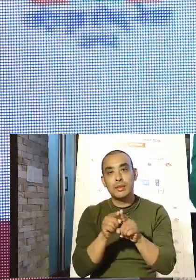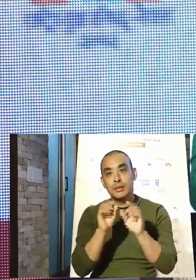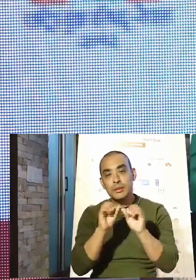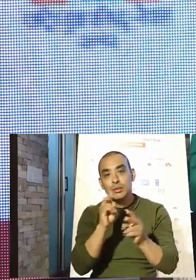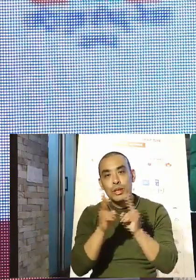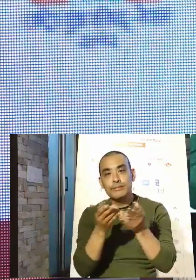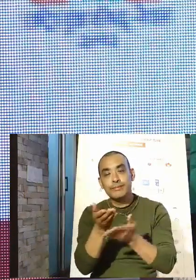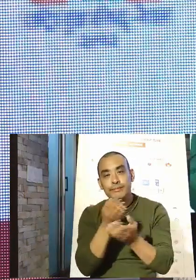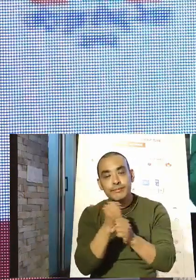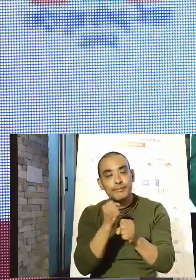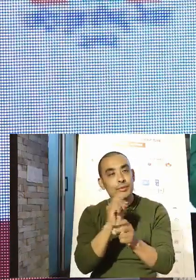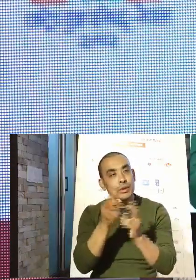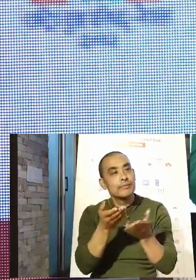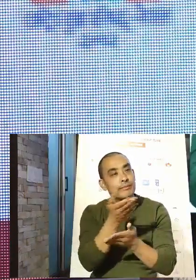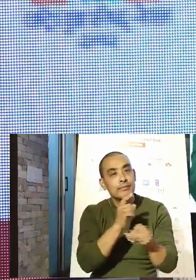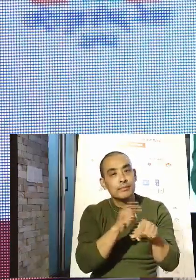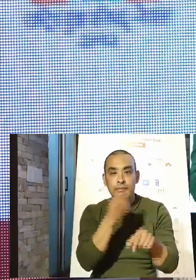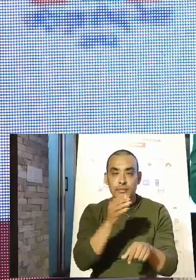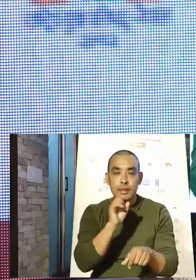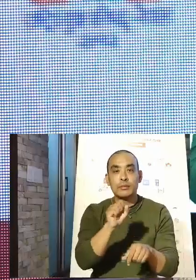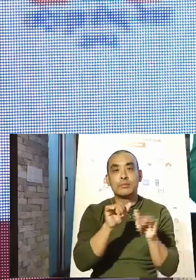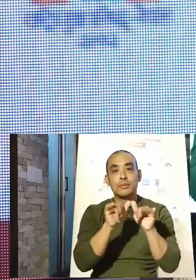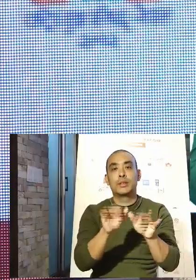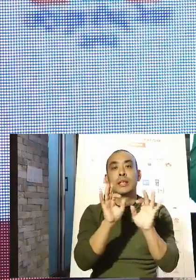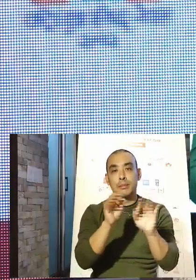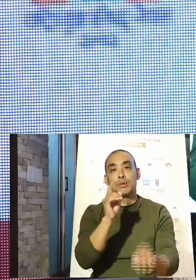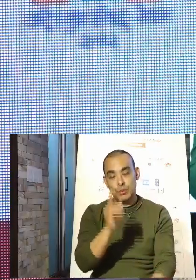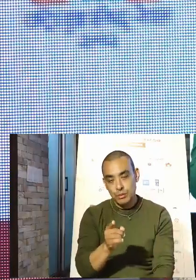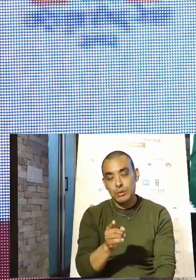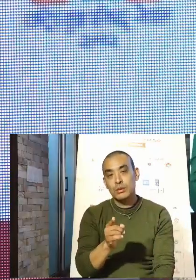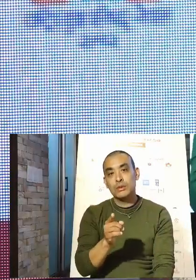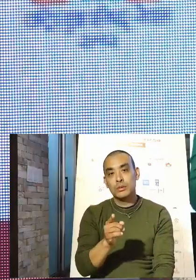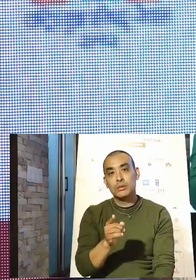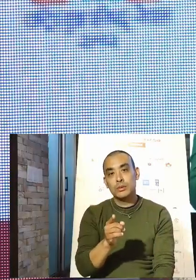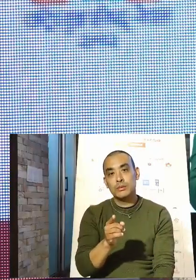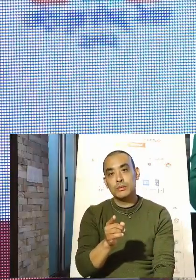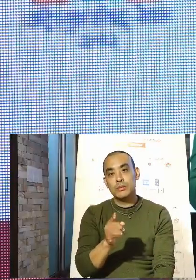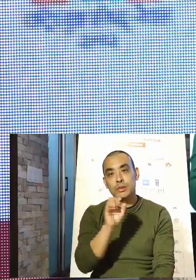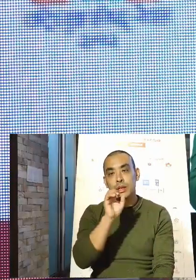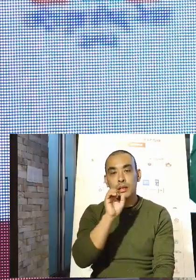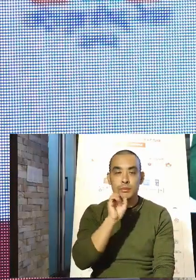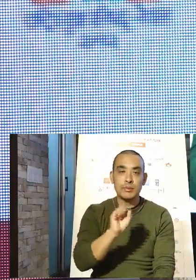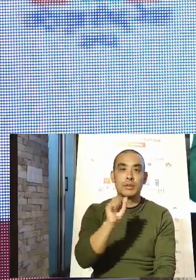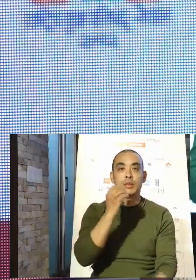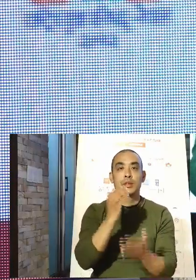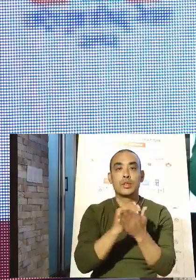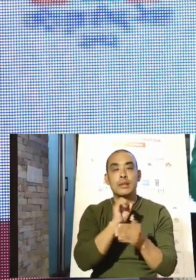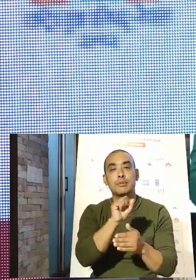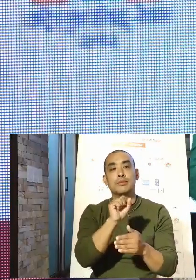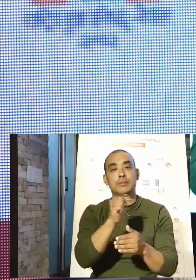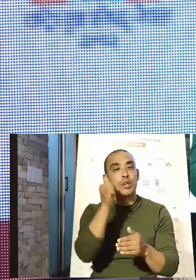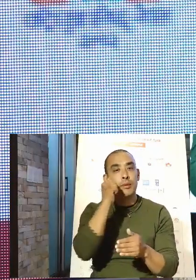to search inspiration. So it was like they couldn't think like the way how to represent like